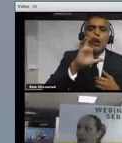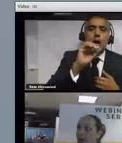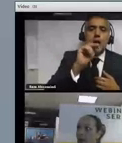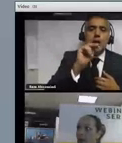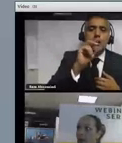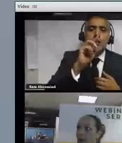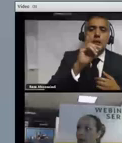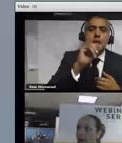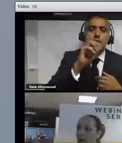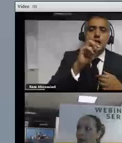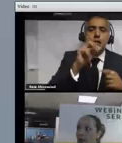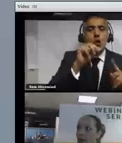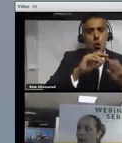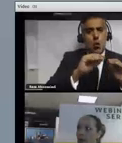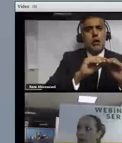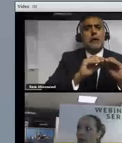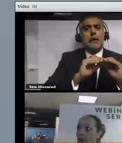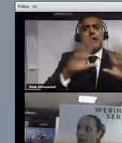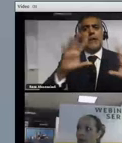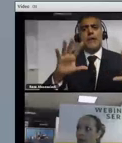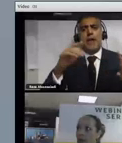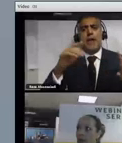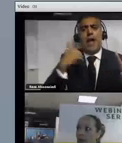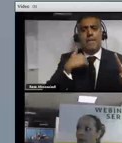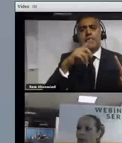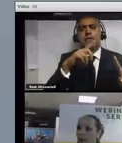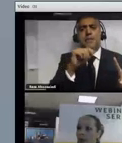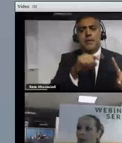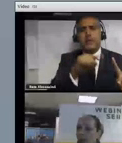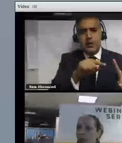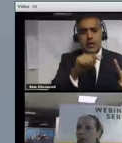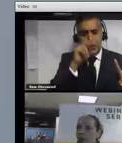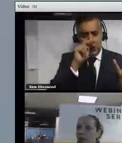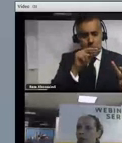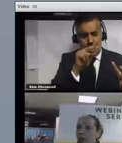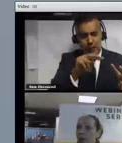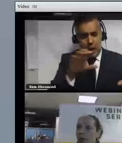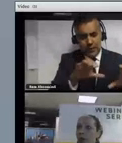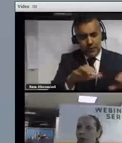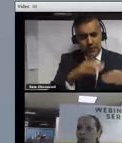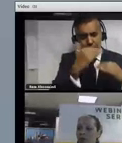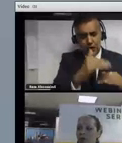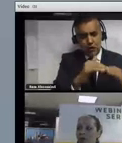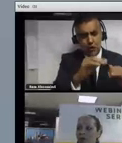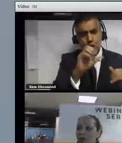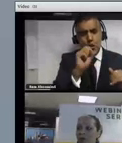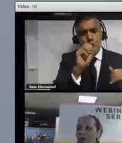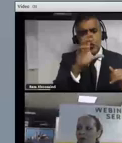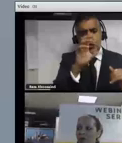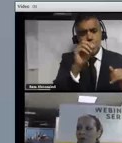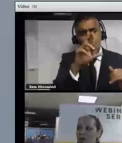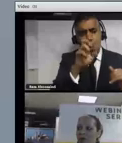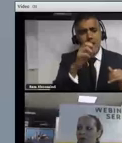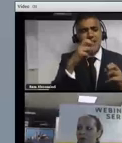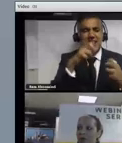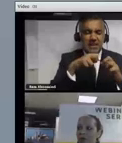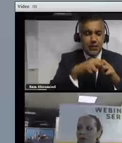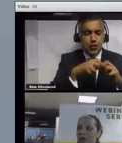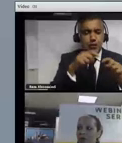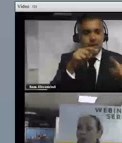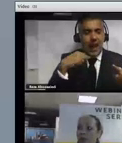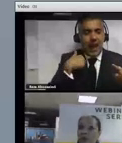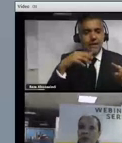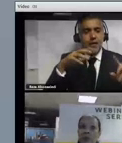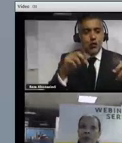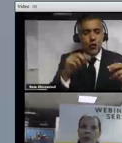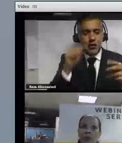clearly we would say clearly have a disability. Let's look at their activity limitation score, the difficulties they have doing different things.